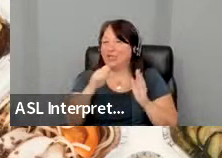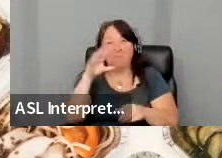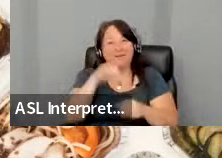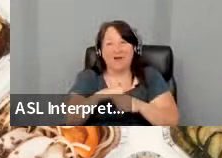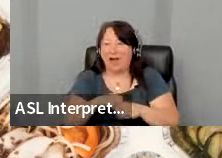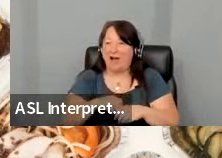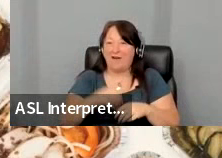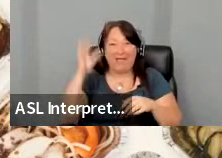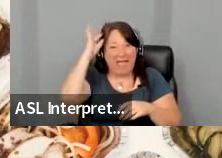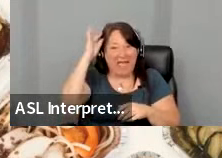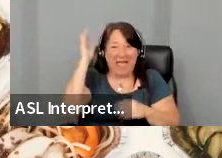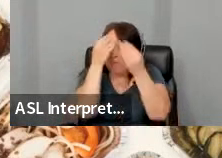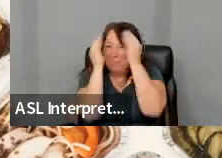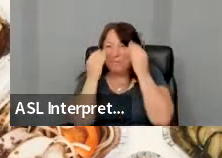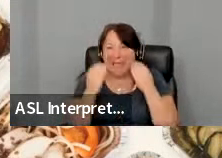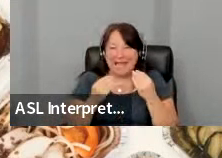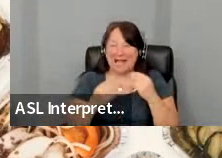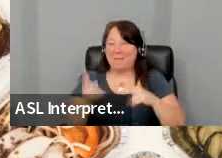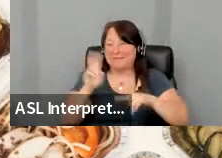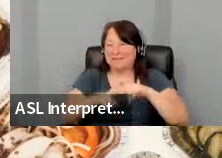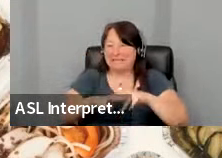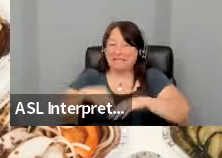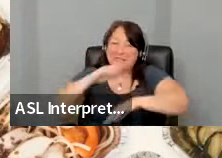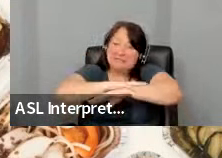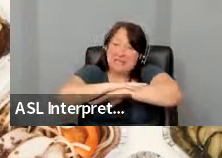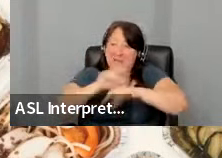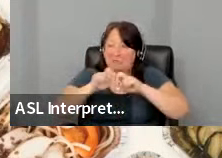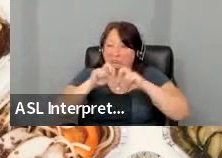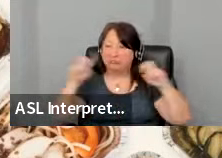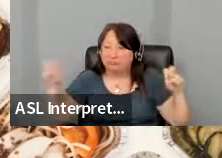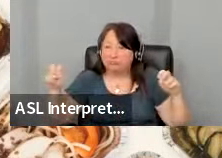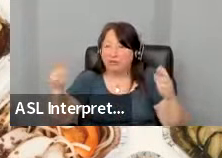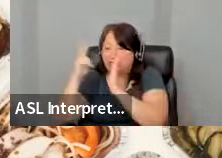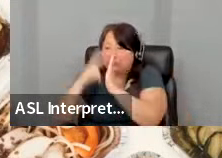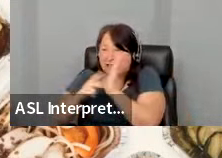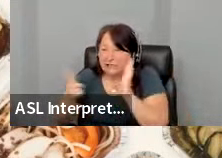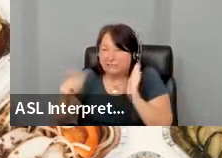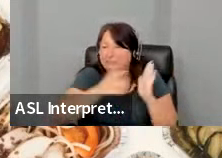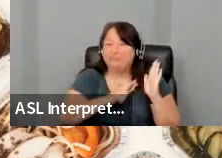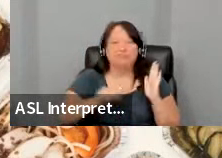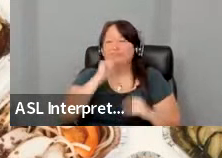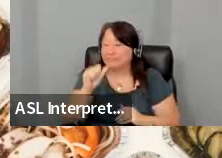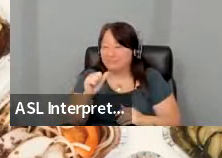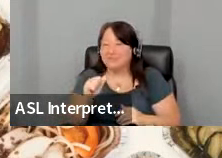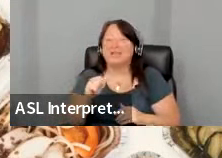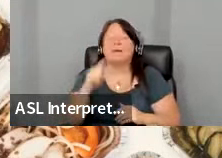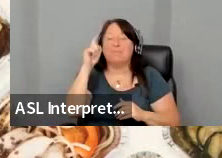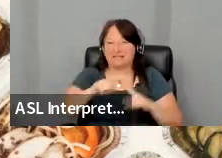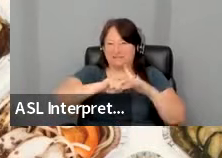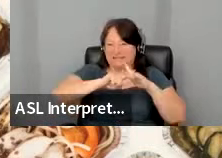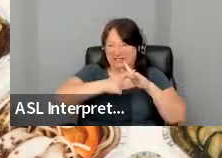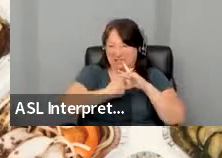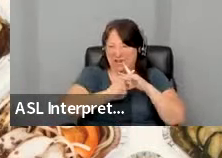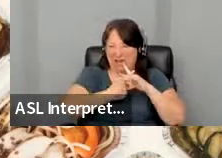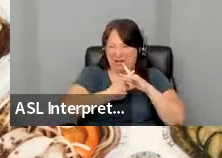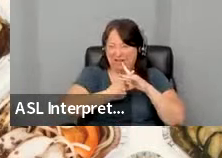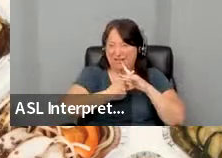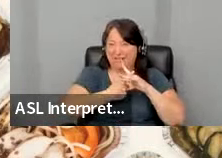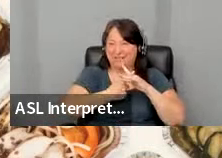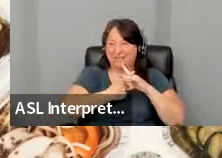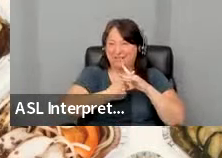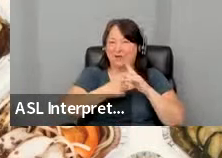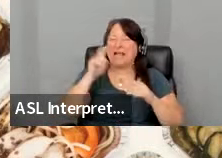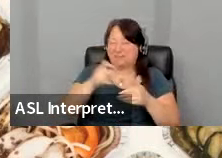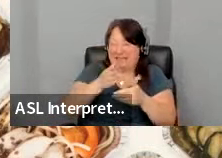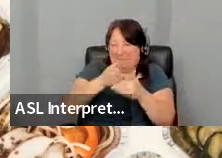and makeup chair. It's 15 minutes to yourself. The NDB has to be started has to be completed